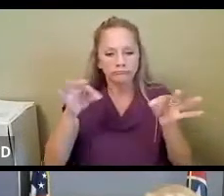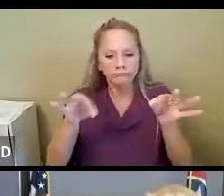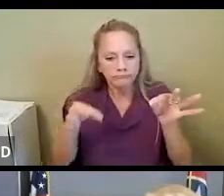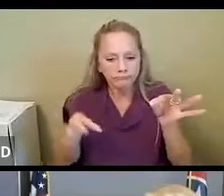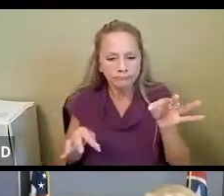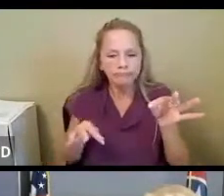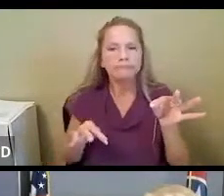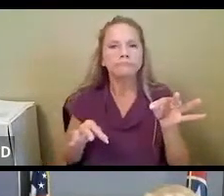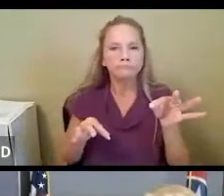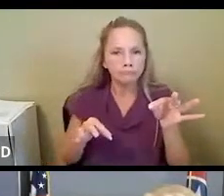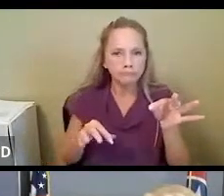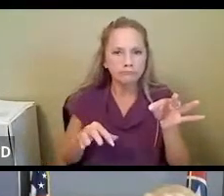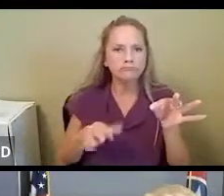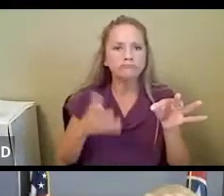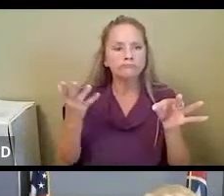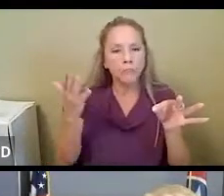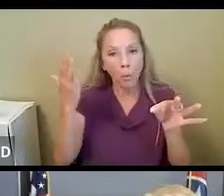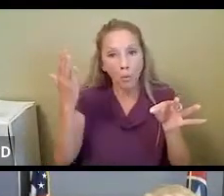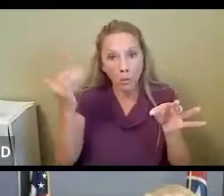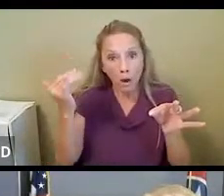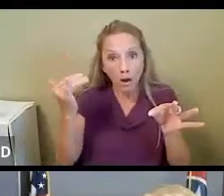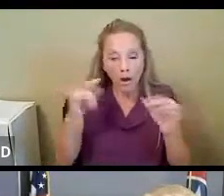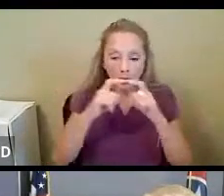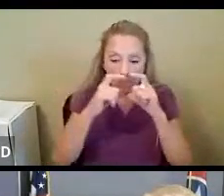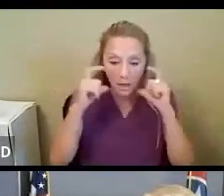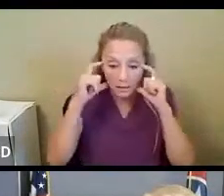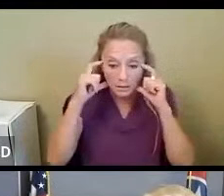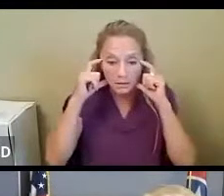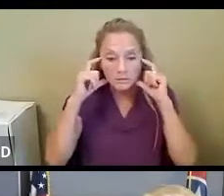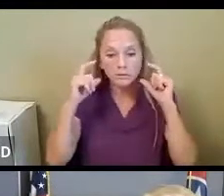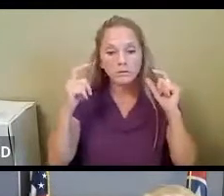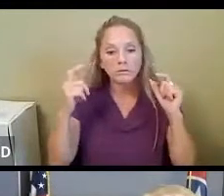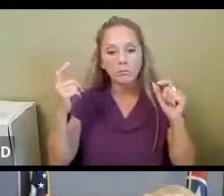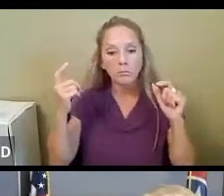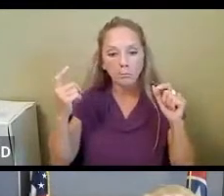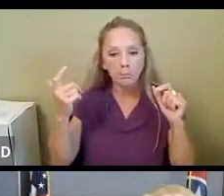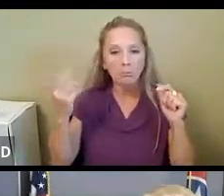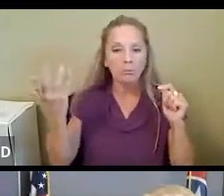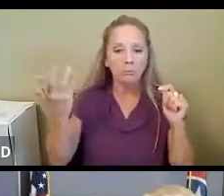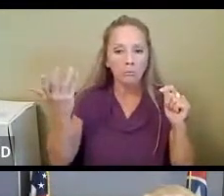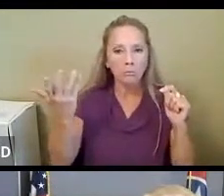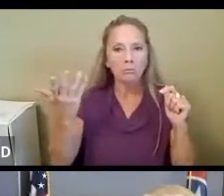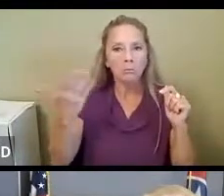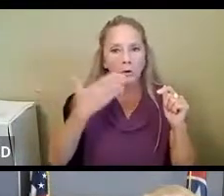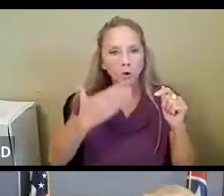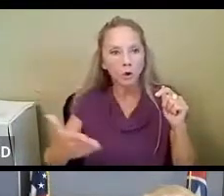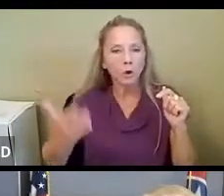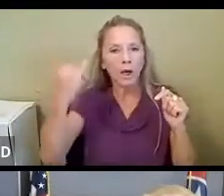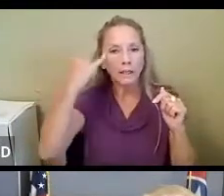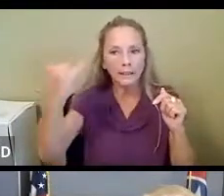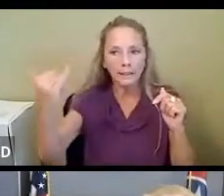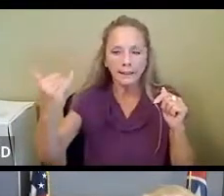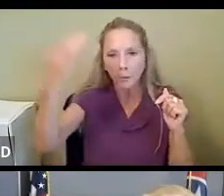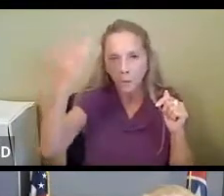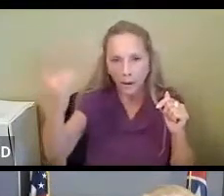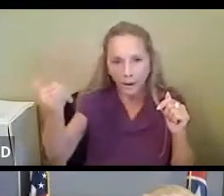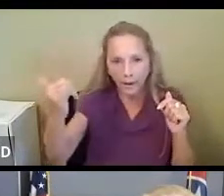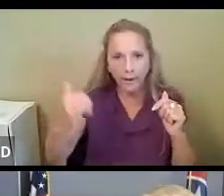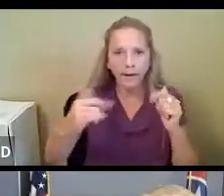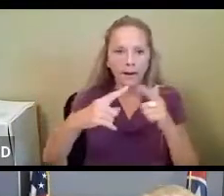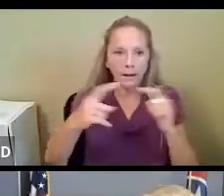makes masks a viable therapy from a public health standpoint would be very welcome.